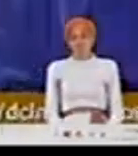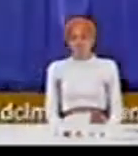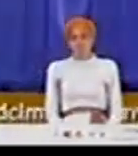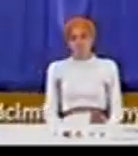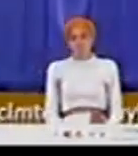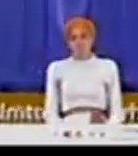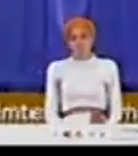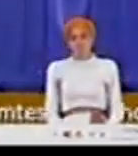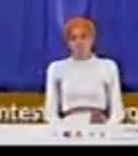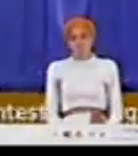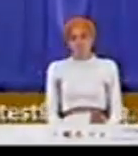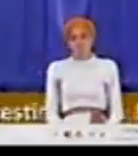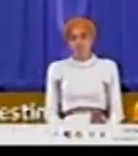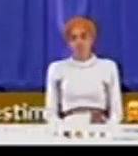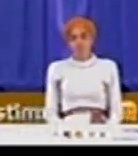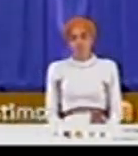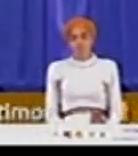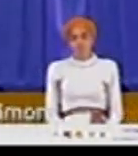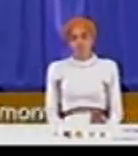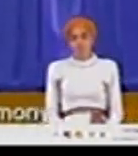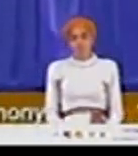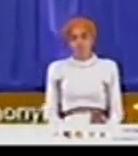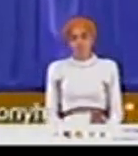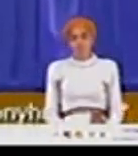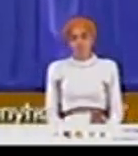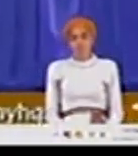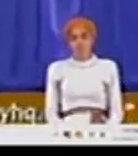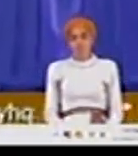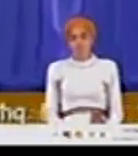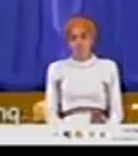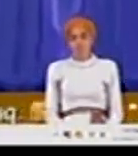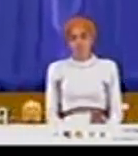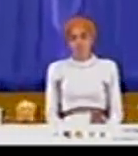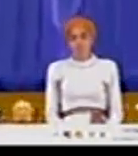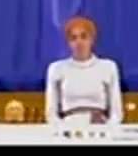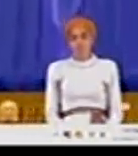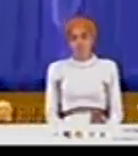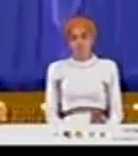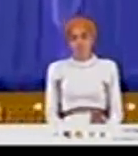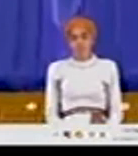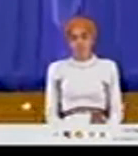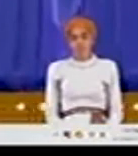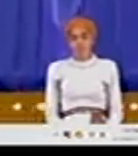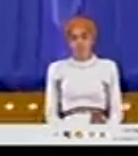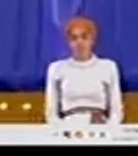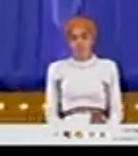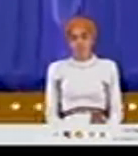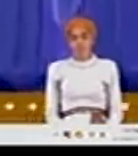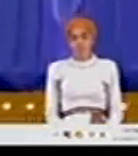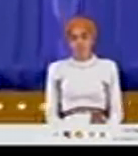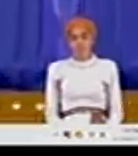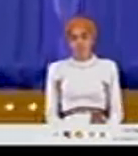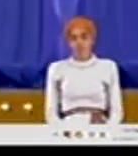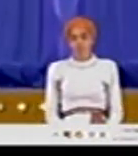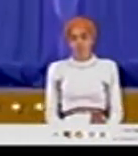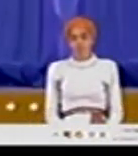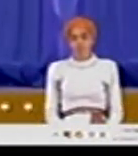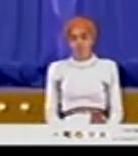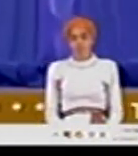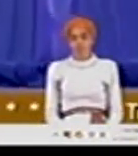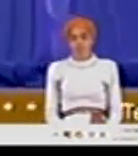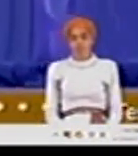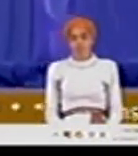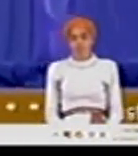straight to the point, straight to the point. Mention your name, your problem. Dr. Godwin Amedu is my name. I'm a medical practitioner. Here we